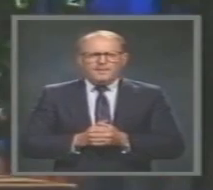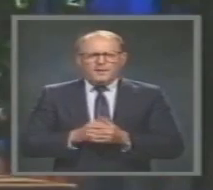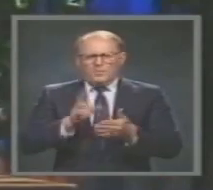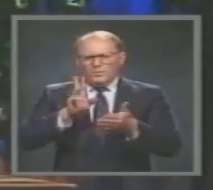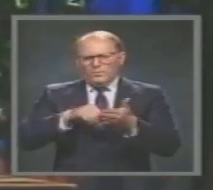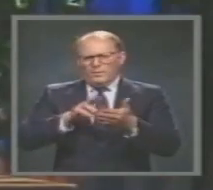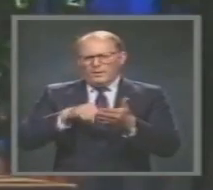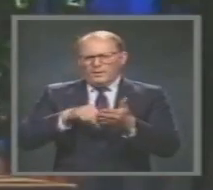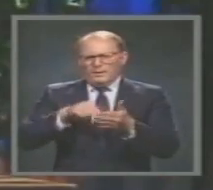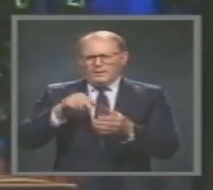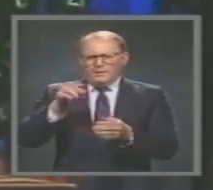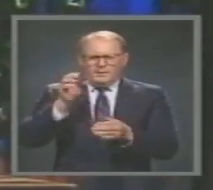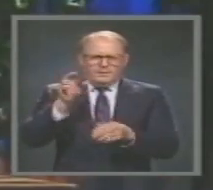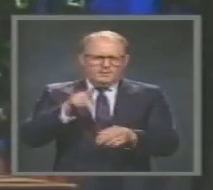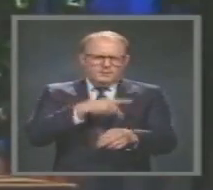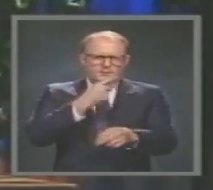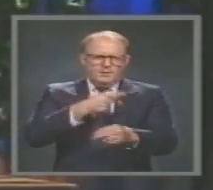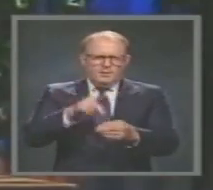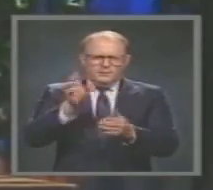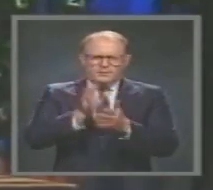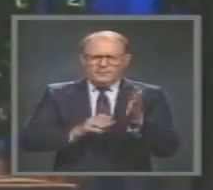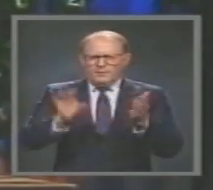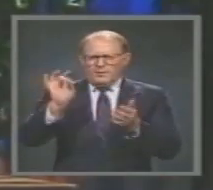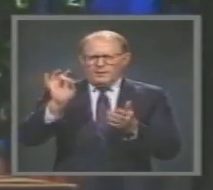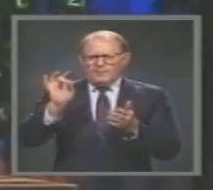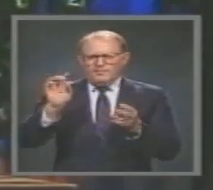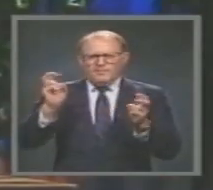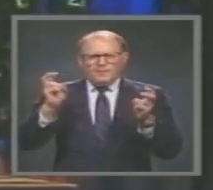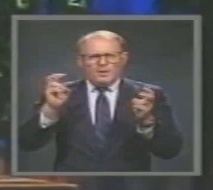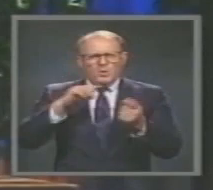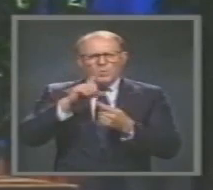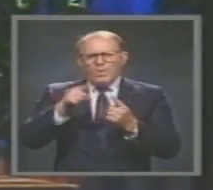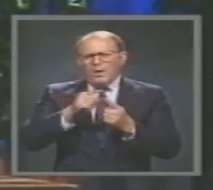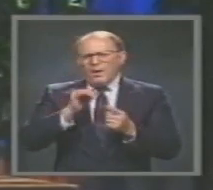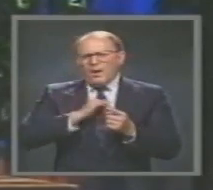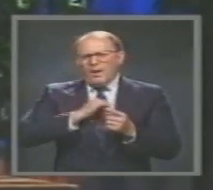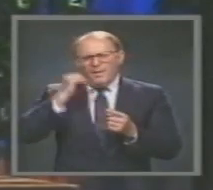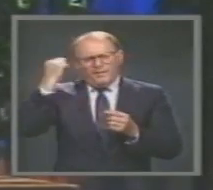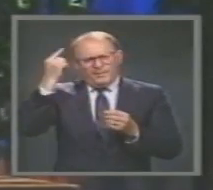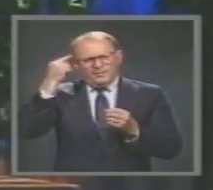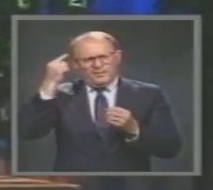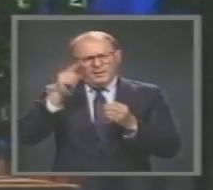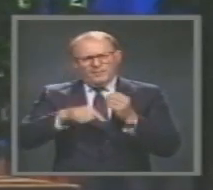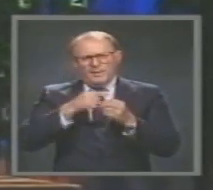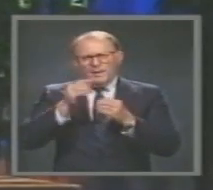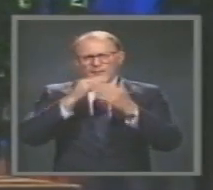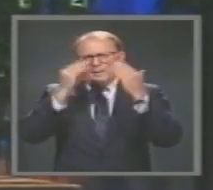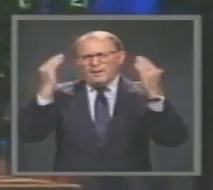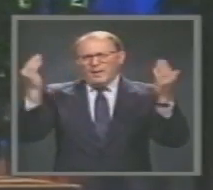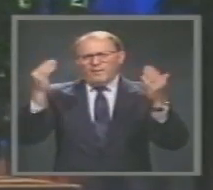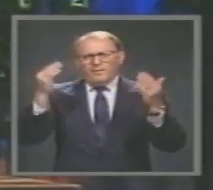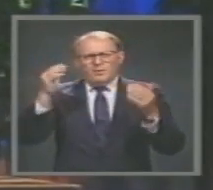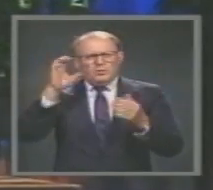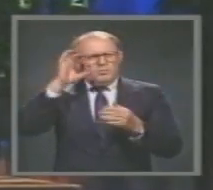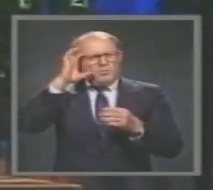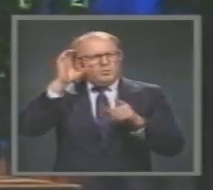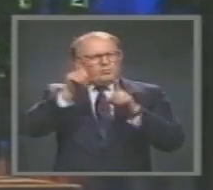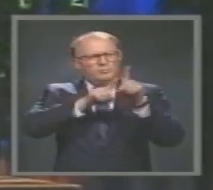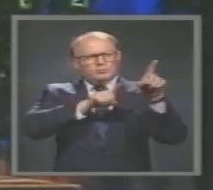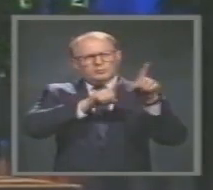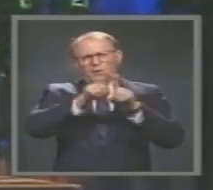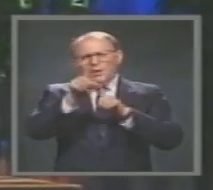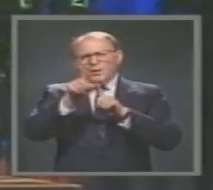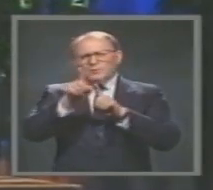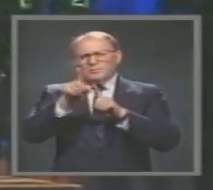I'm reading from the 8th Psalm of David. When I consider thy heavens, the work of thy fingers, the moon and the stars which thou hast